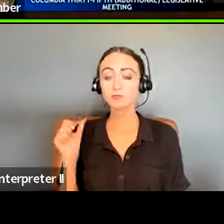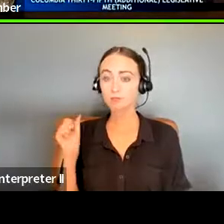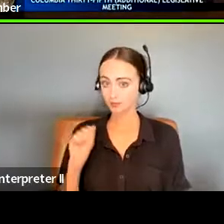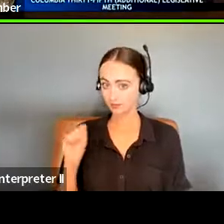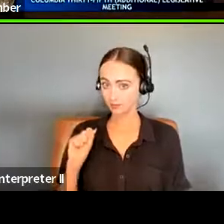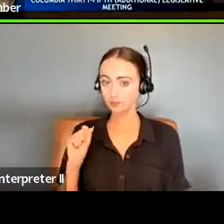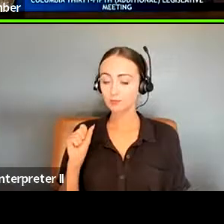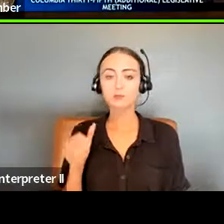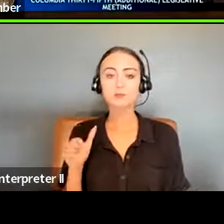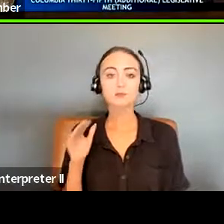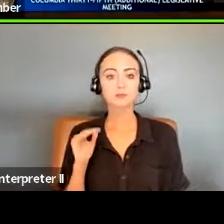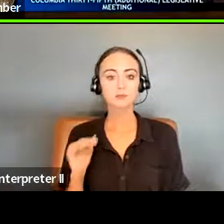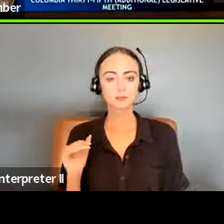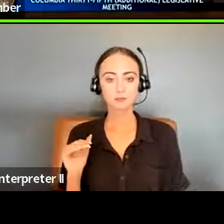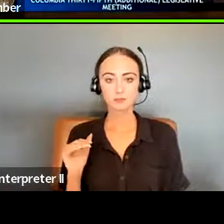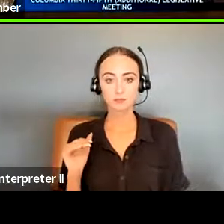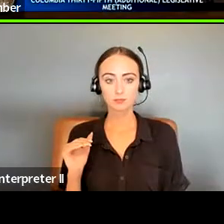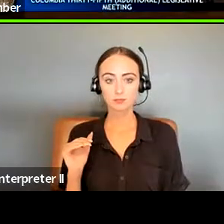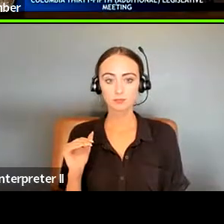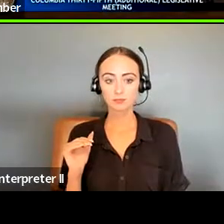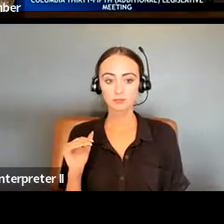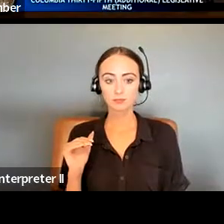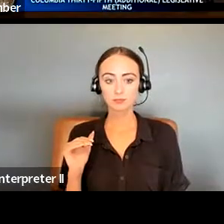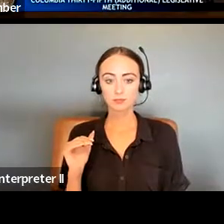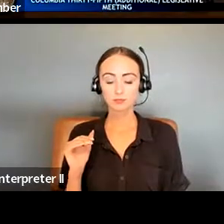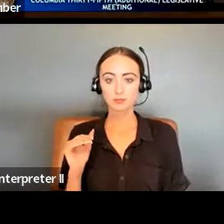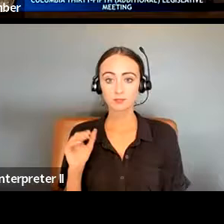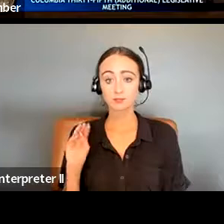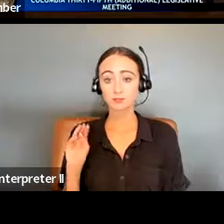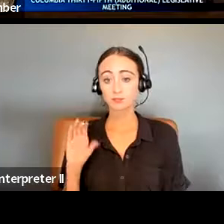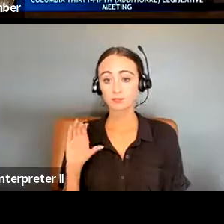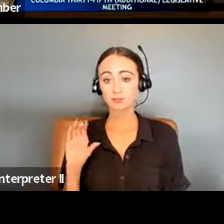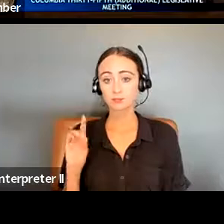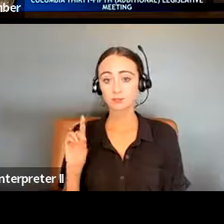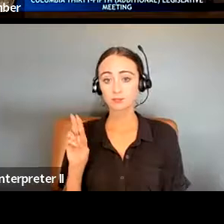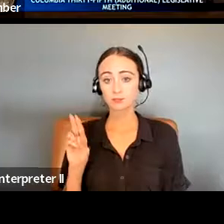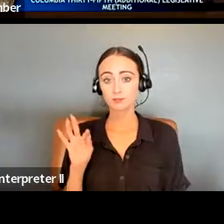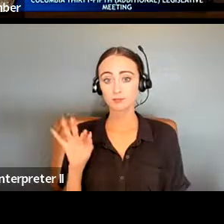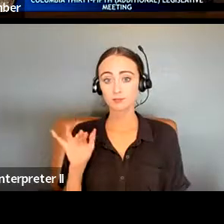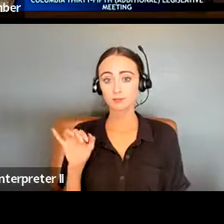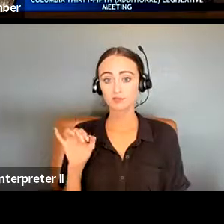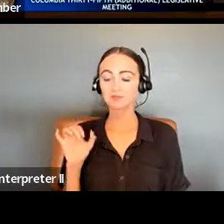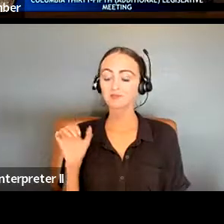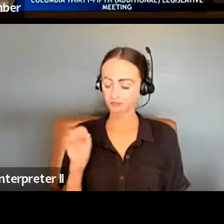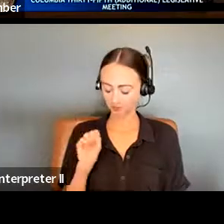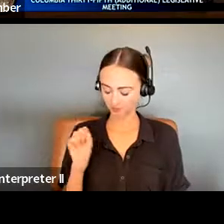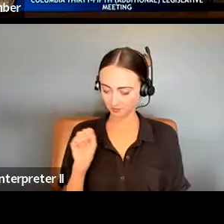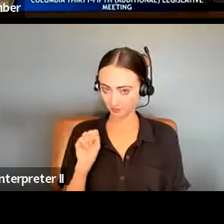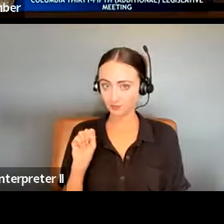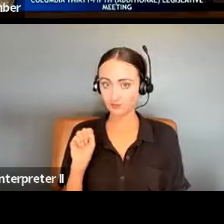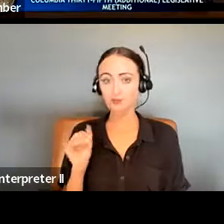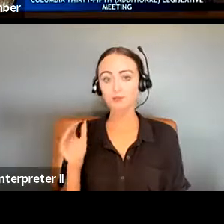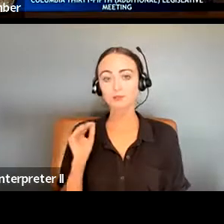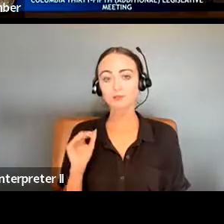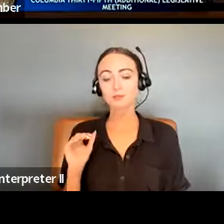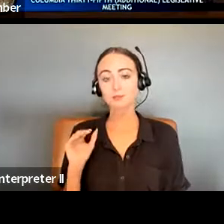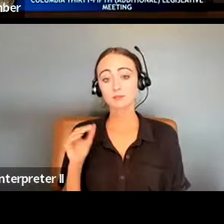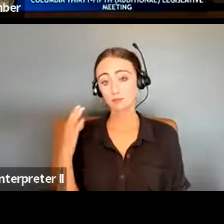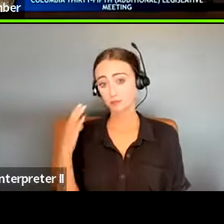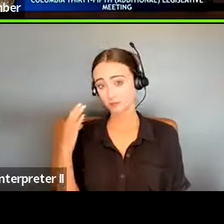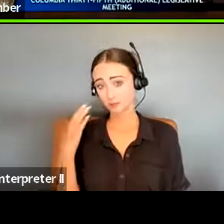Yes. Councilmember Lewis George votes yes. Councilmember McDuffie. Yes. Councilmember McDuffie votes yes. Chairman